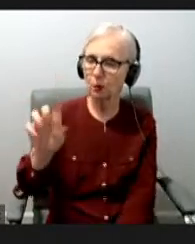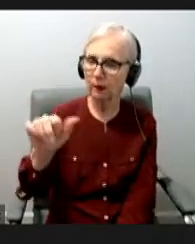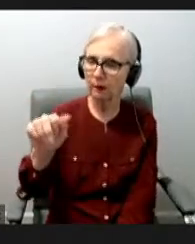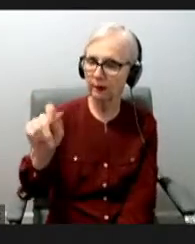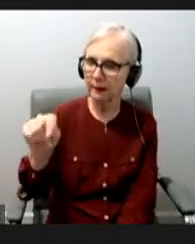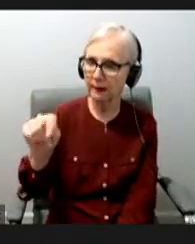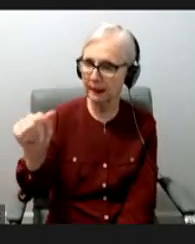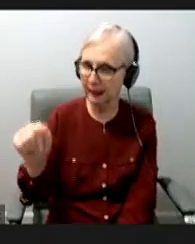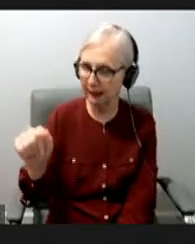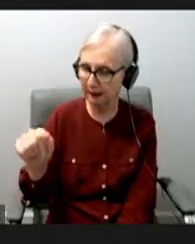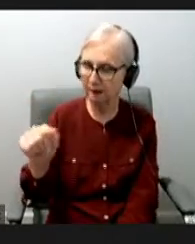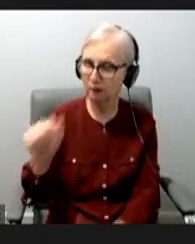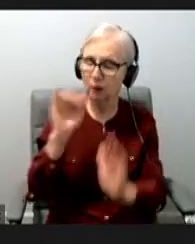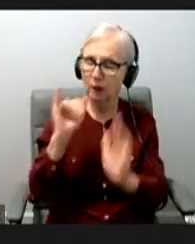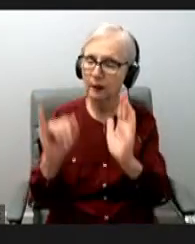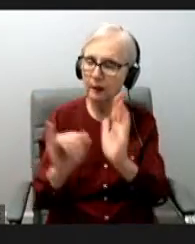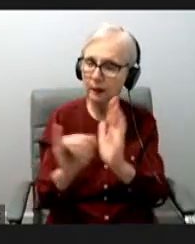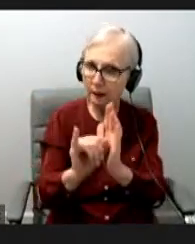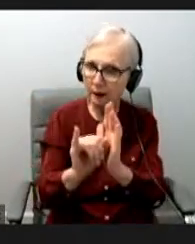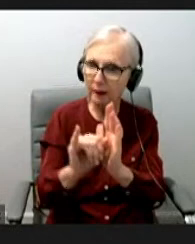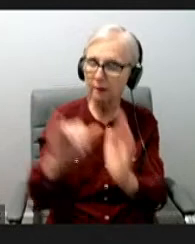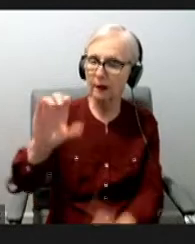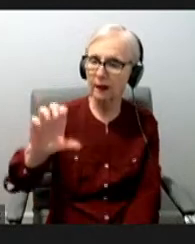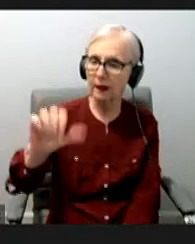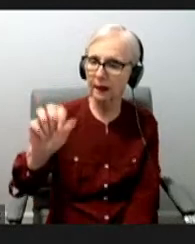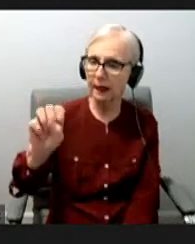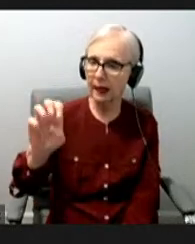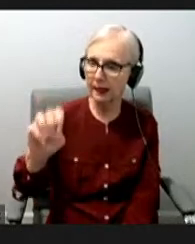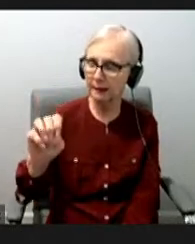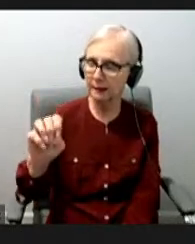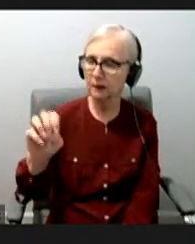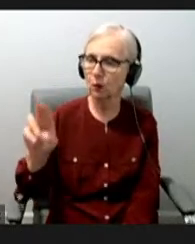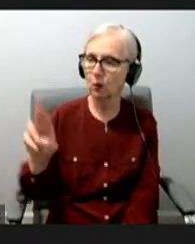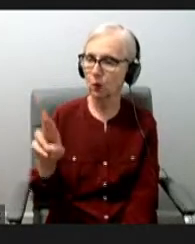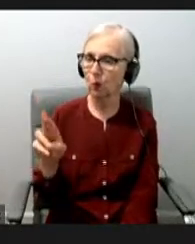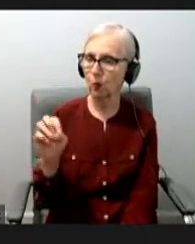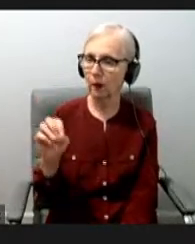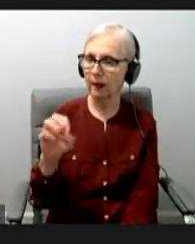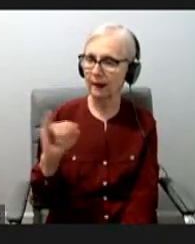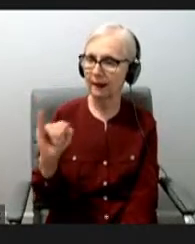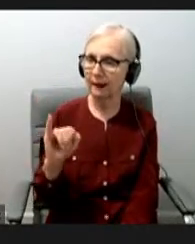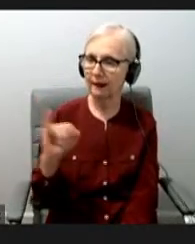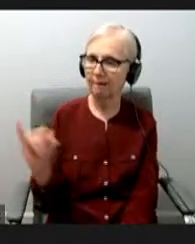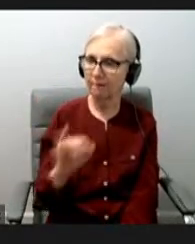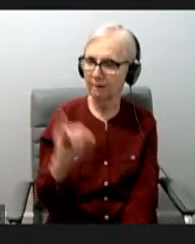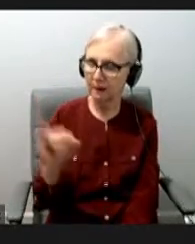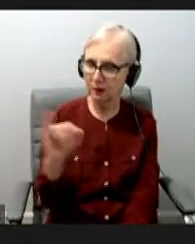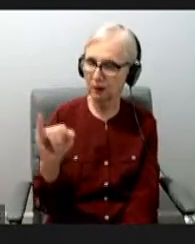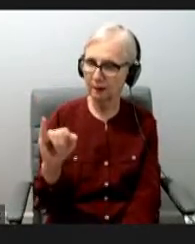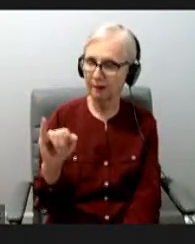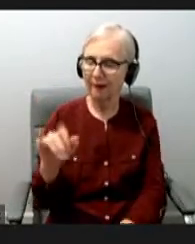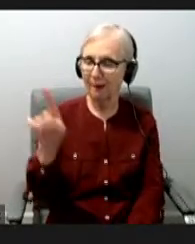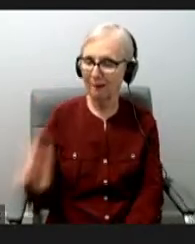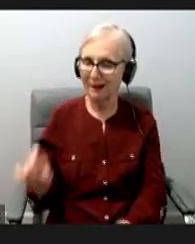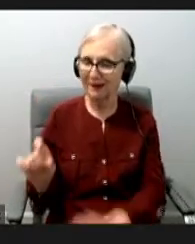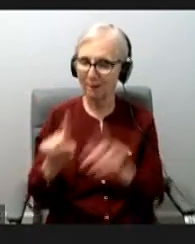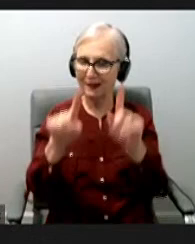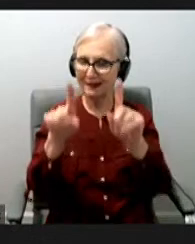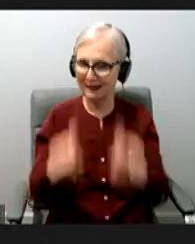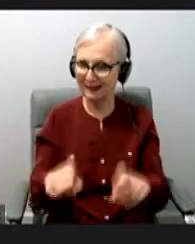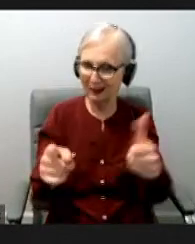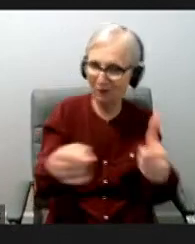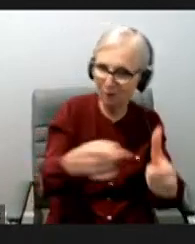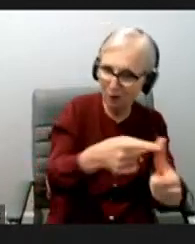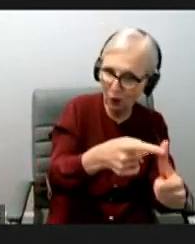in order to identify a case of reinfection, you need an individual to have been tested first and